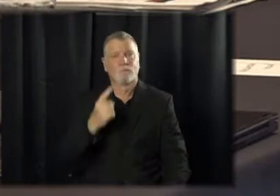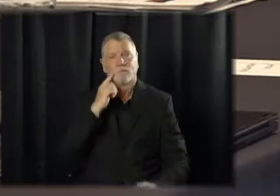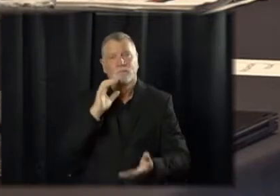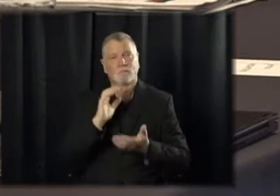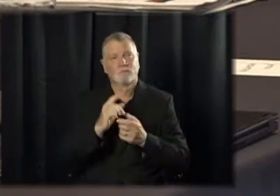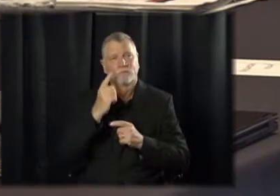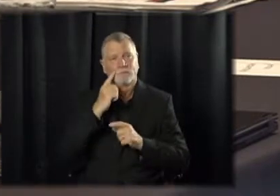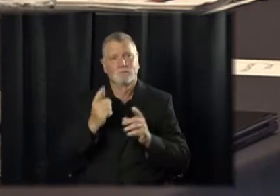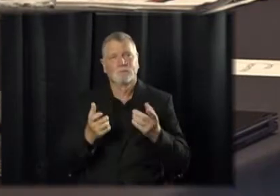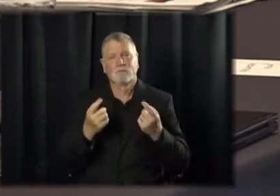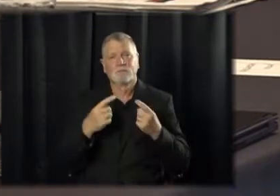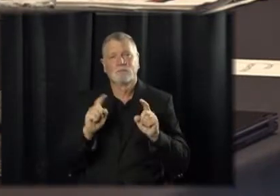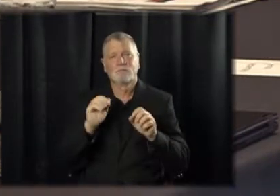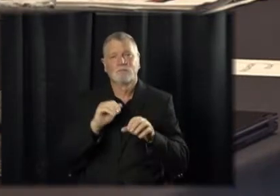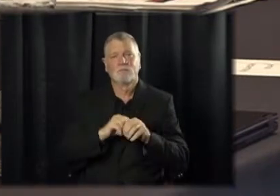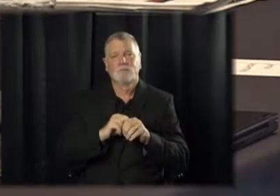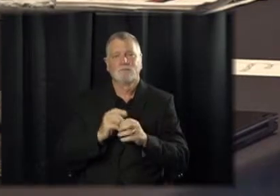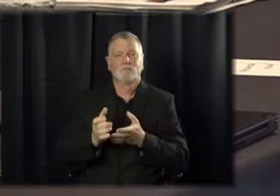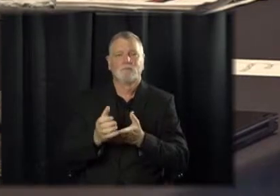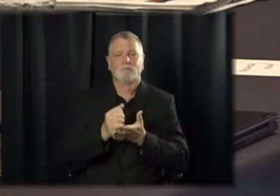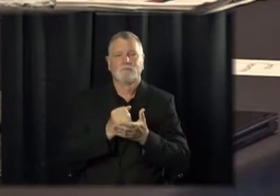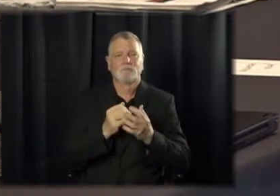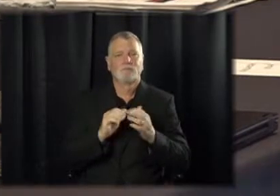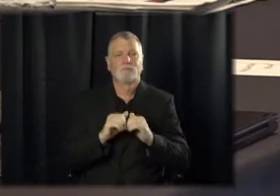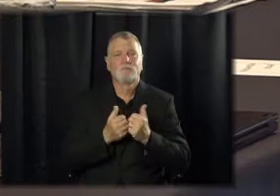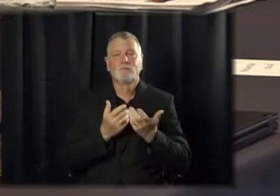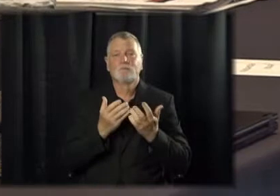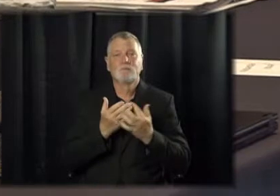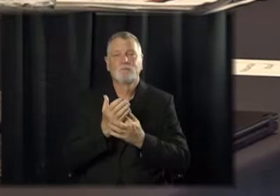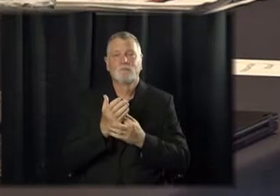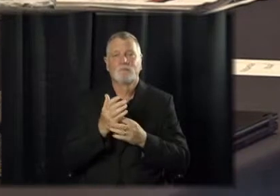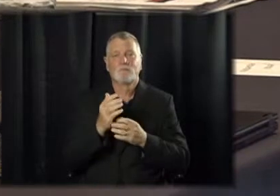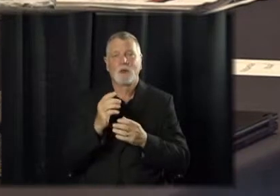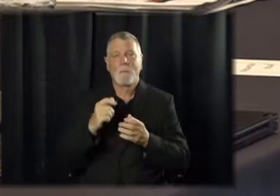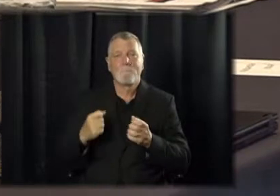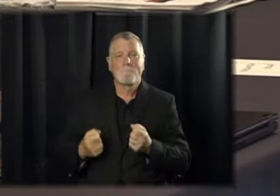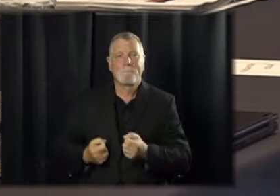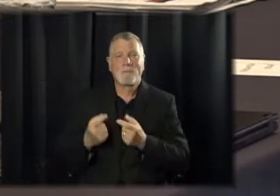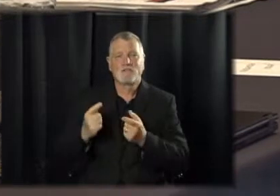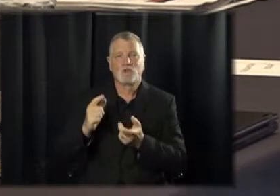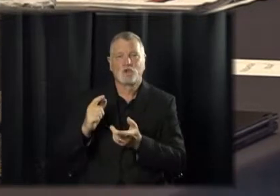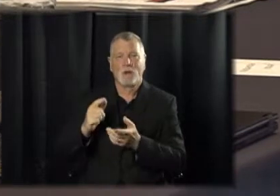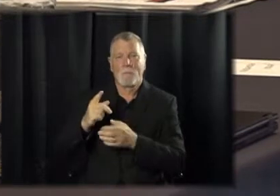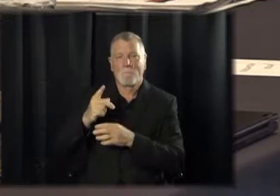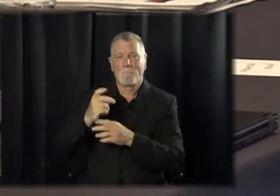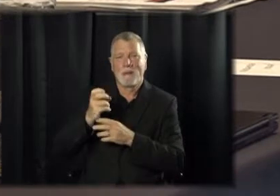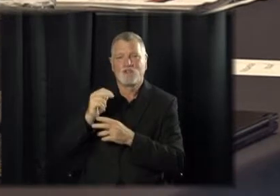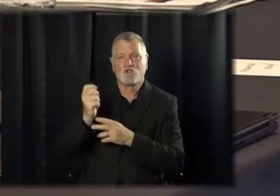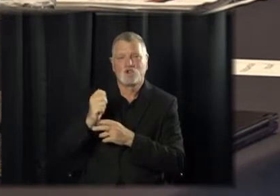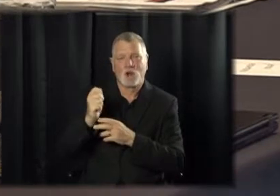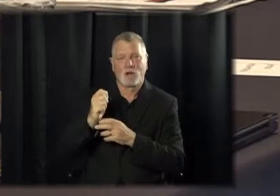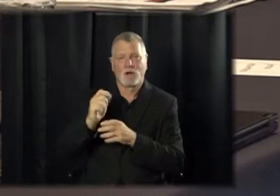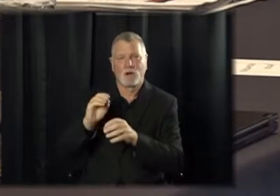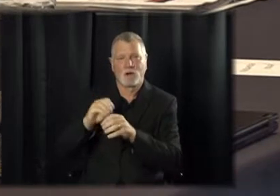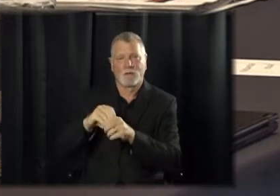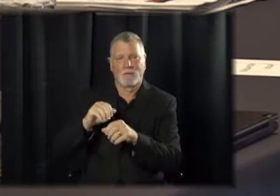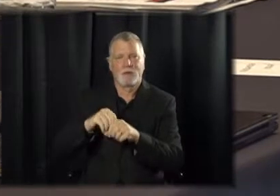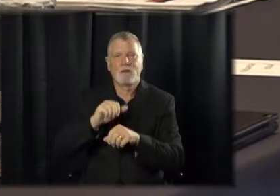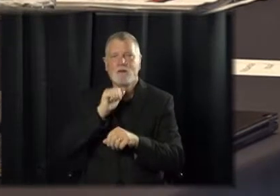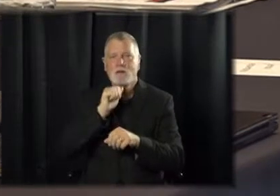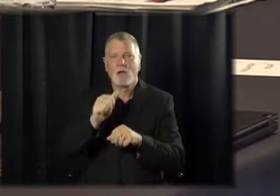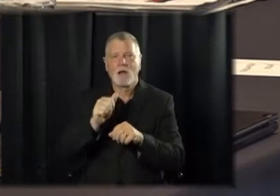is accomplished by increasing revenue streams and by reducing pension contributions and staff attrition in non-teaching